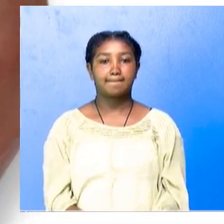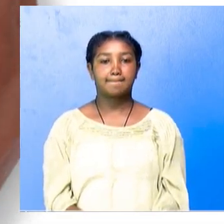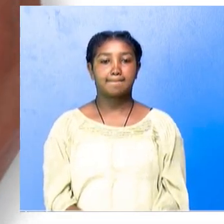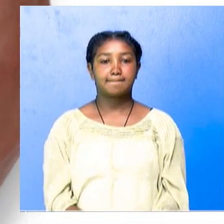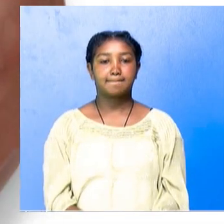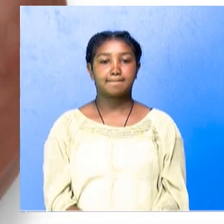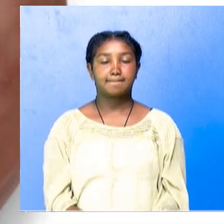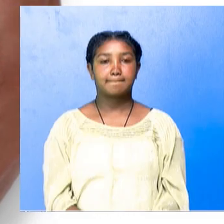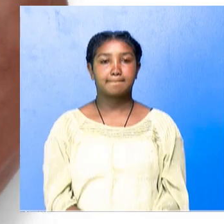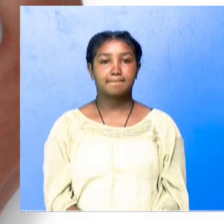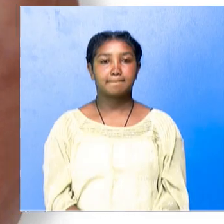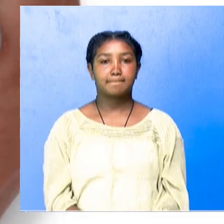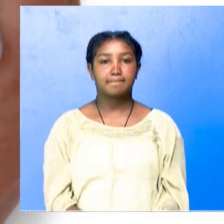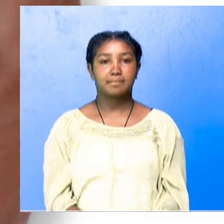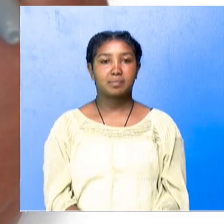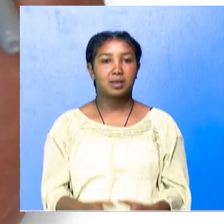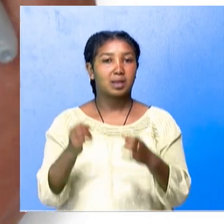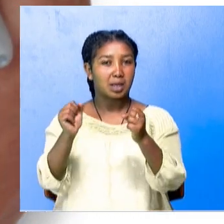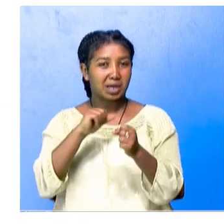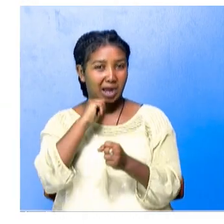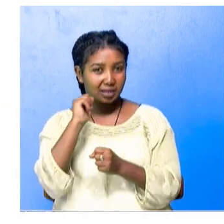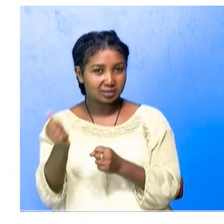Here can't.